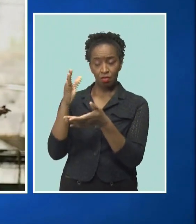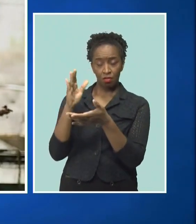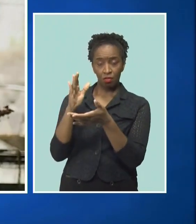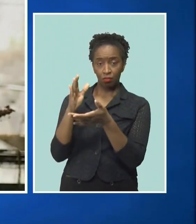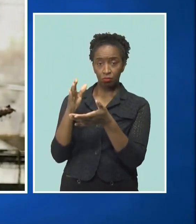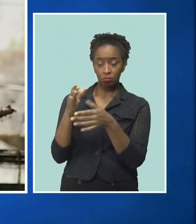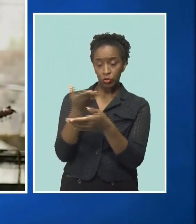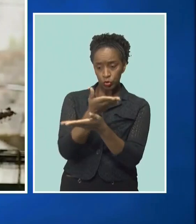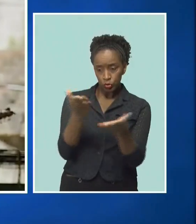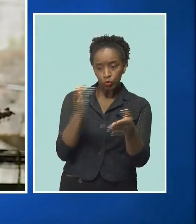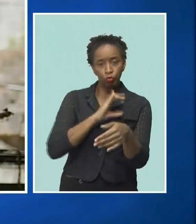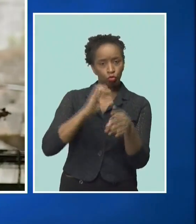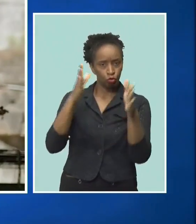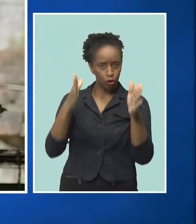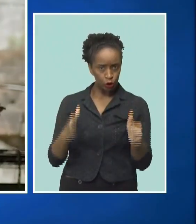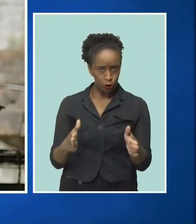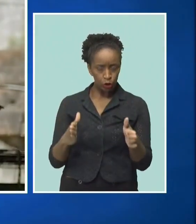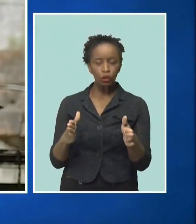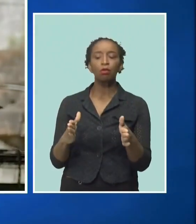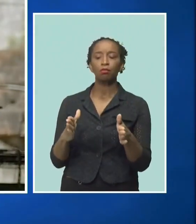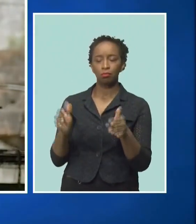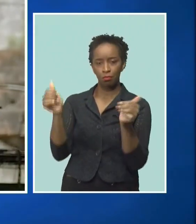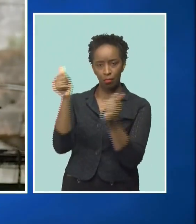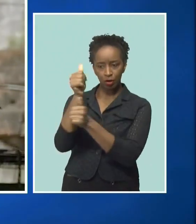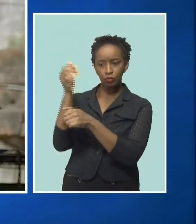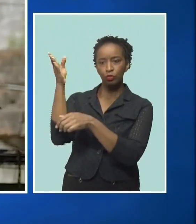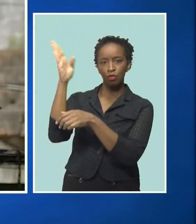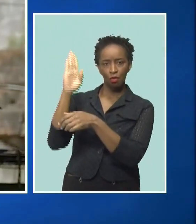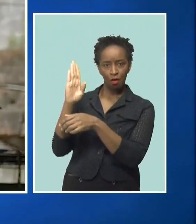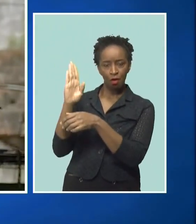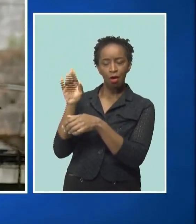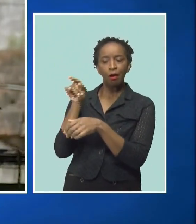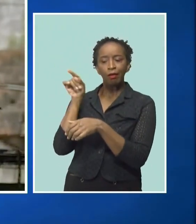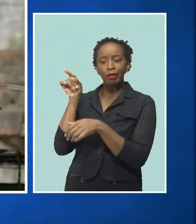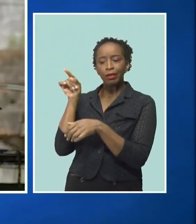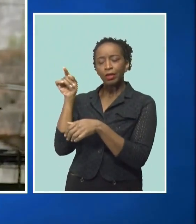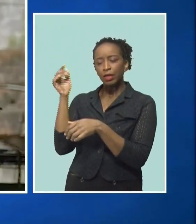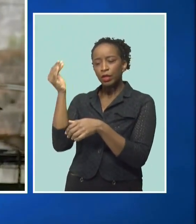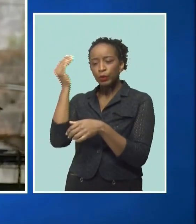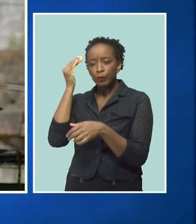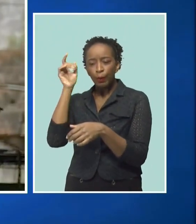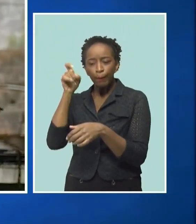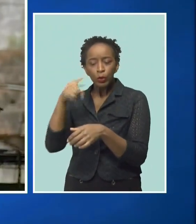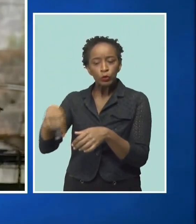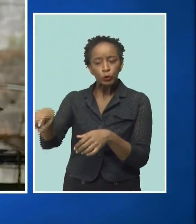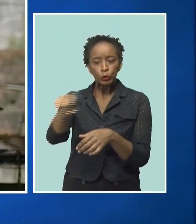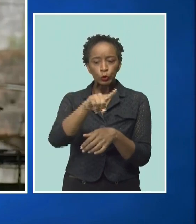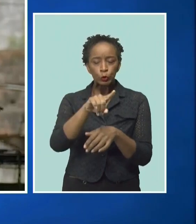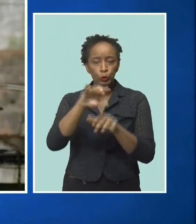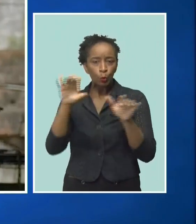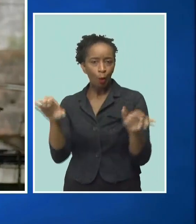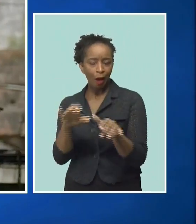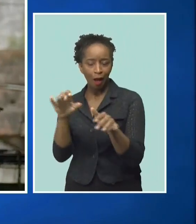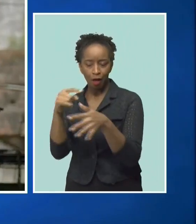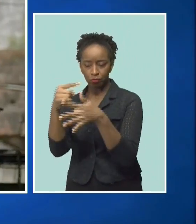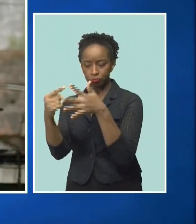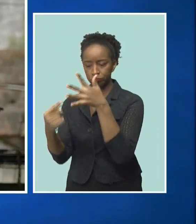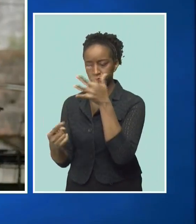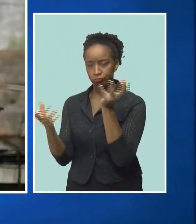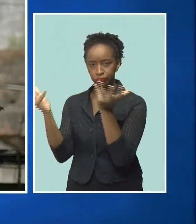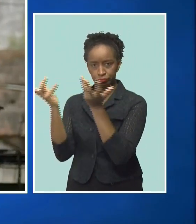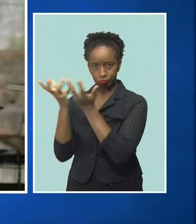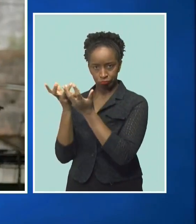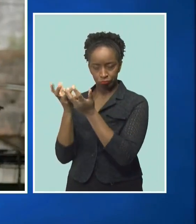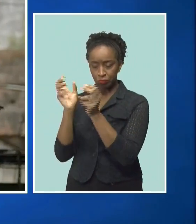to understand that we have a responsibility. And so we can't just get on any and every way. And so